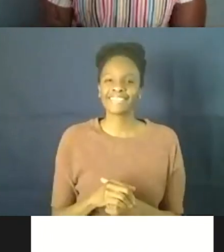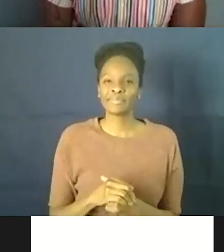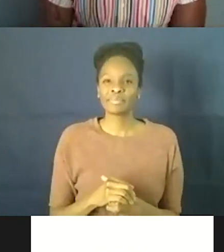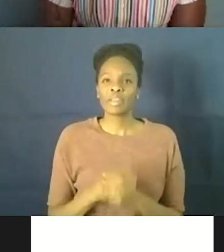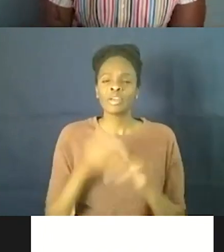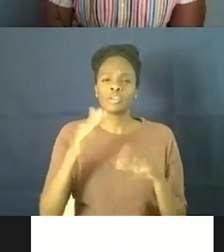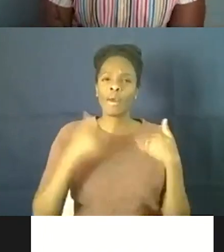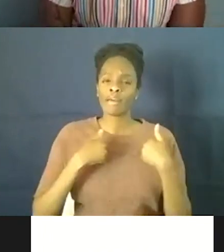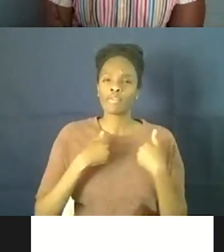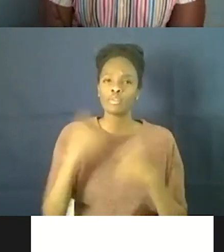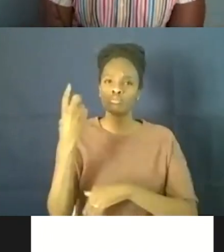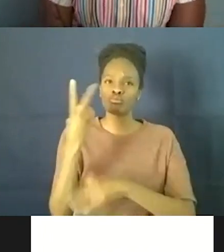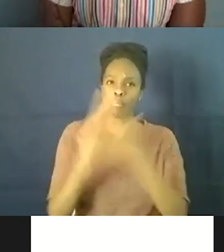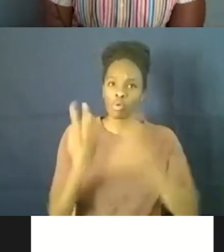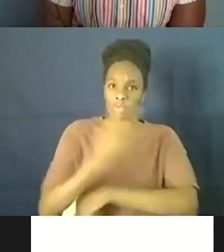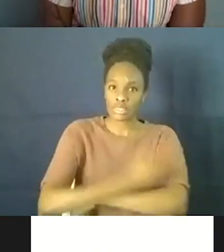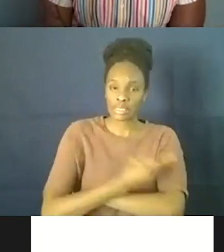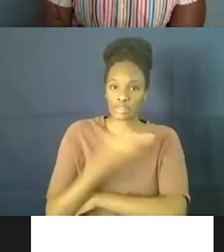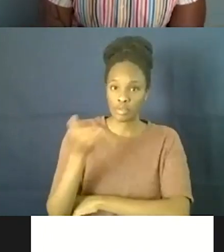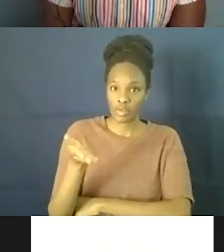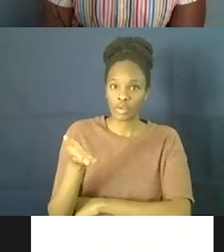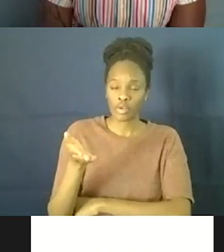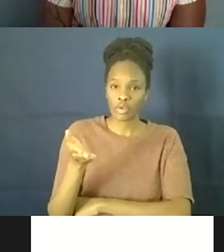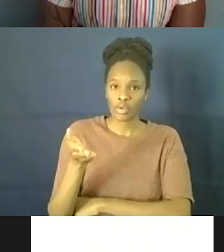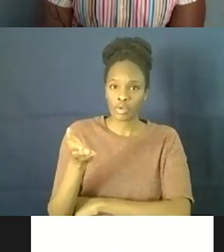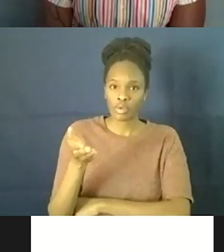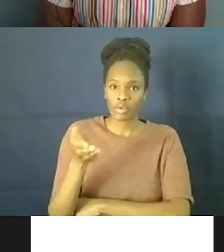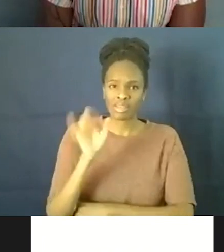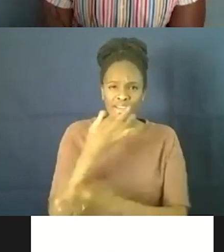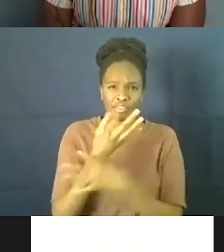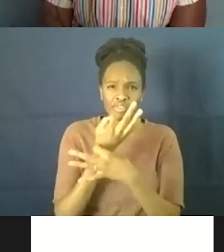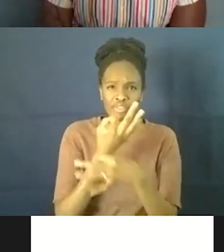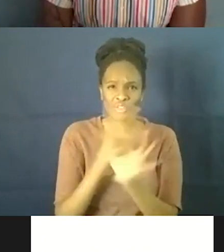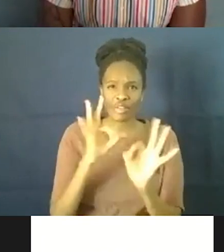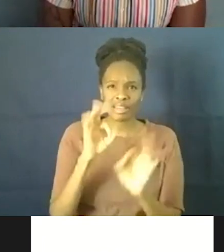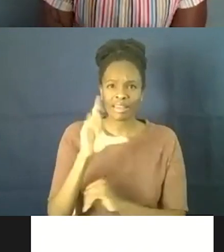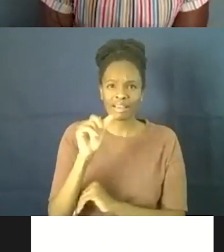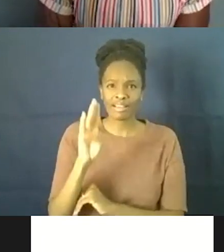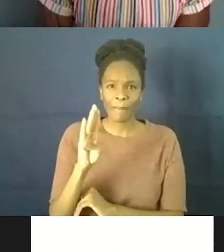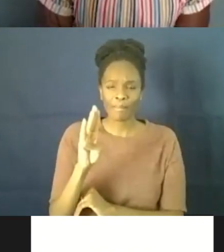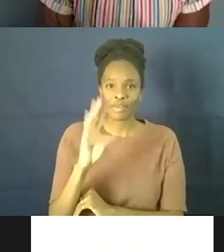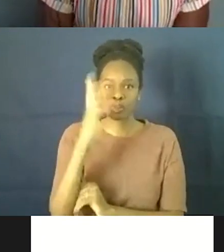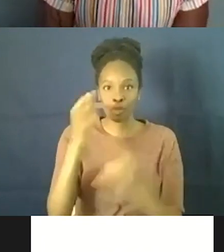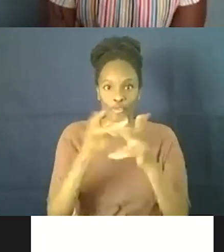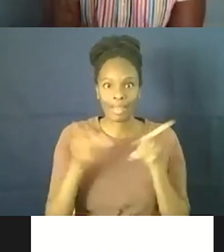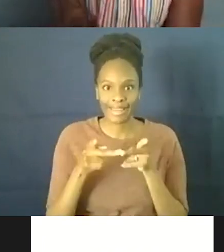so having those 2 days at Terranea, I don't know, is that a free plug? Plug. Some beautiful